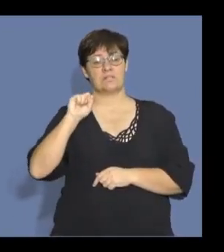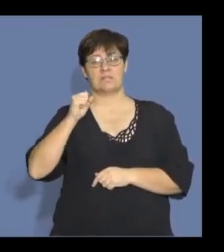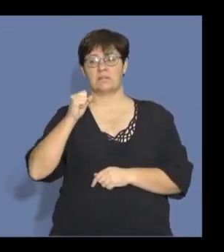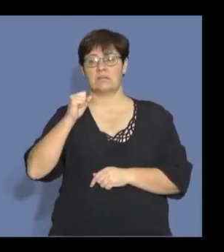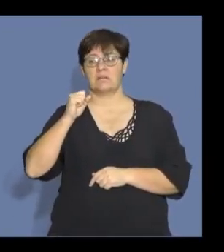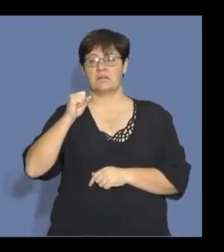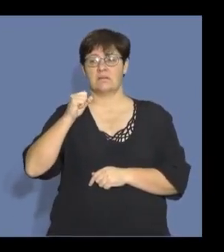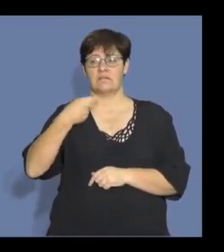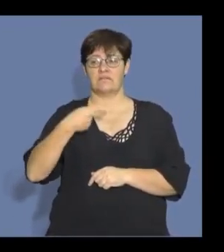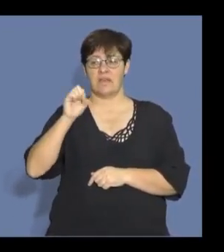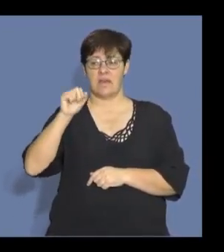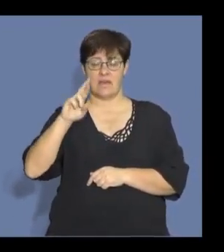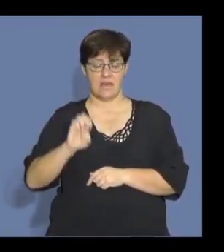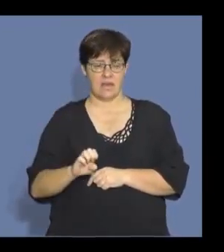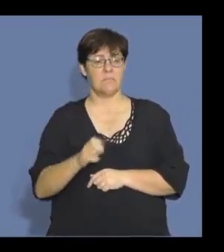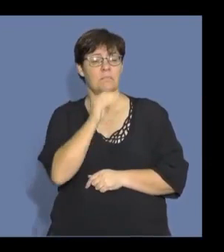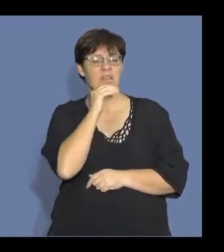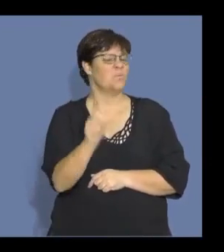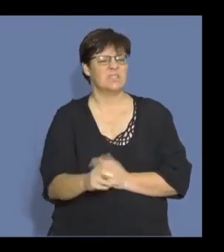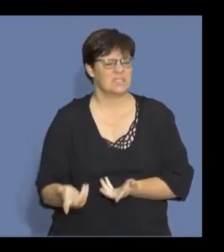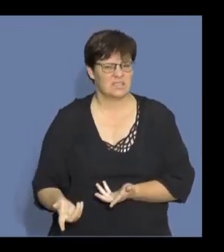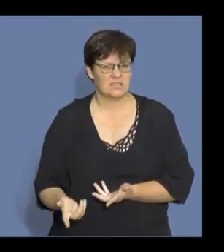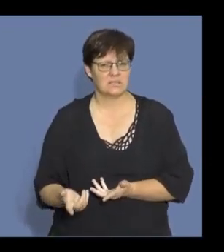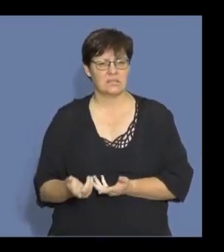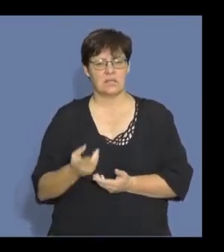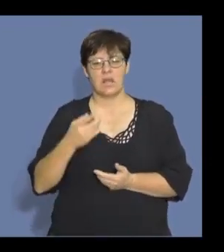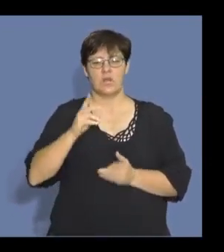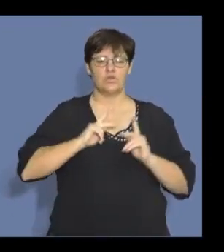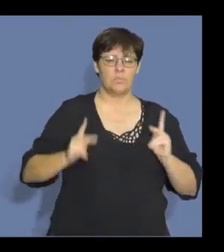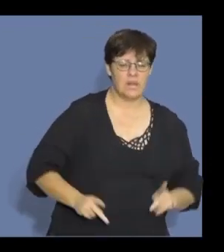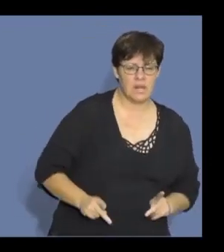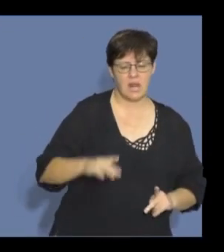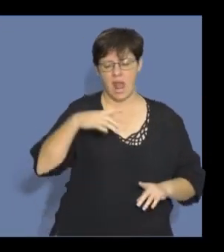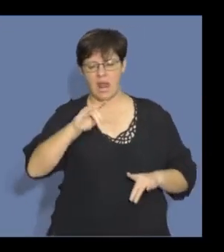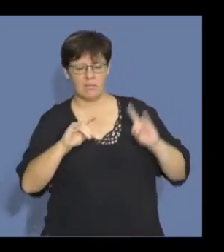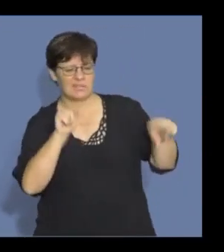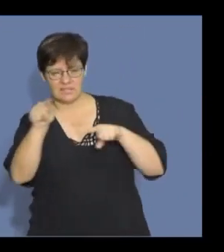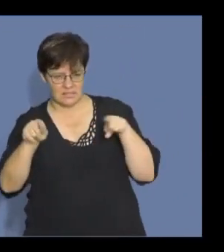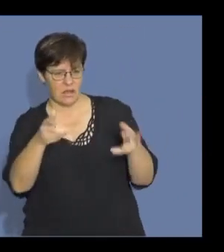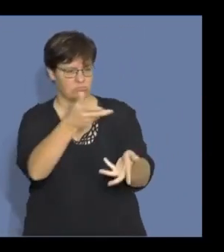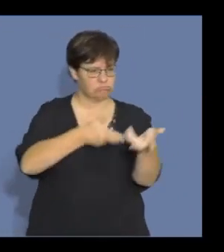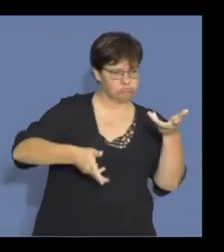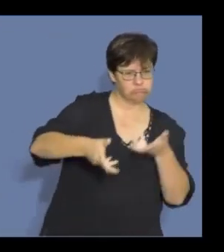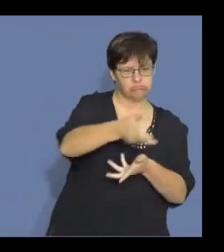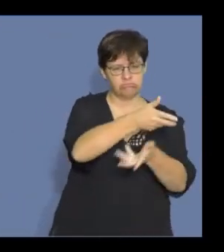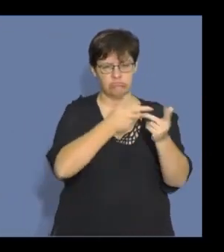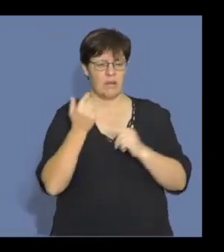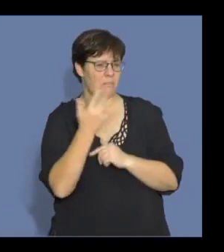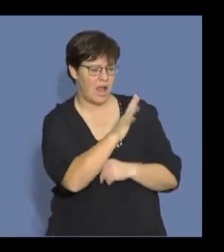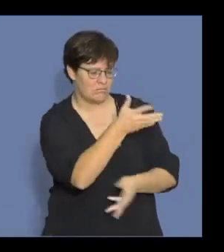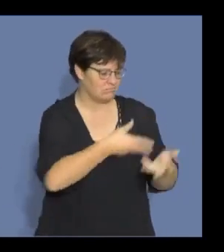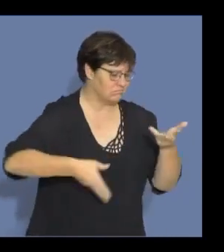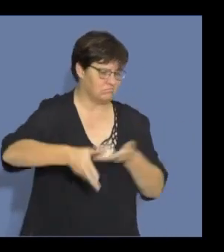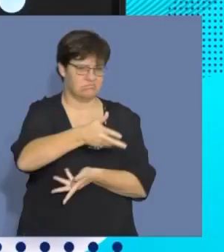it's that part of the earth where humans and other organisms are able to live and interact with each other. And a recap